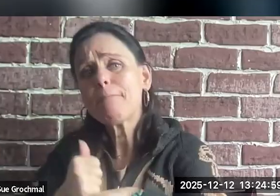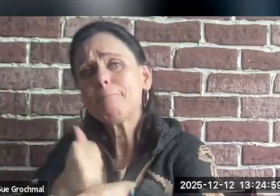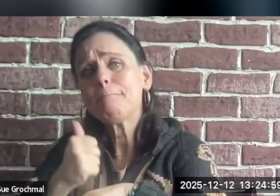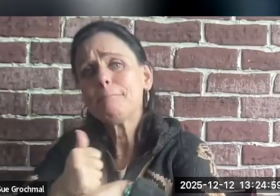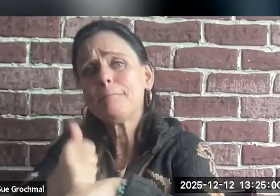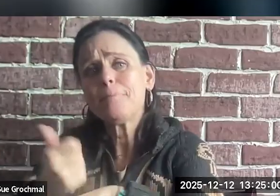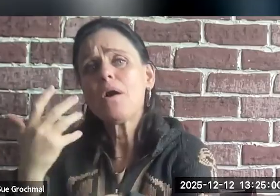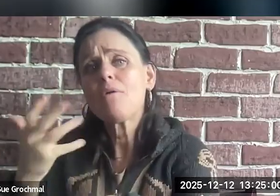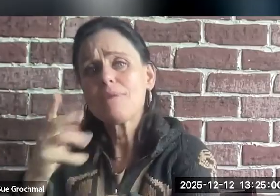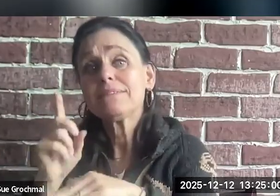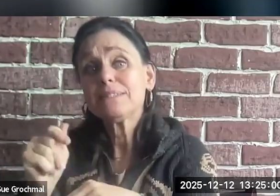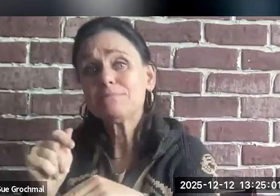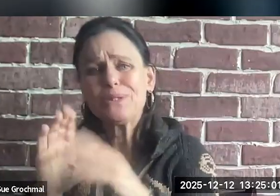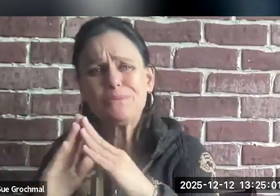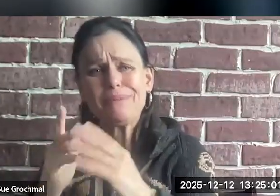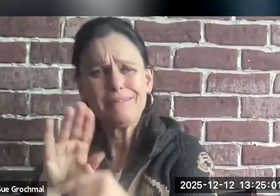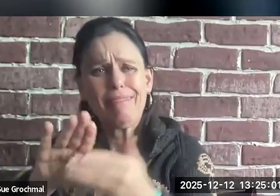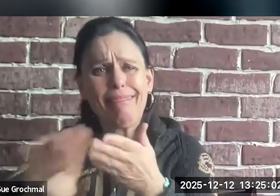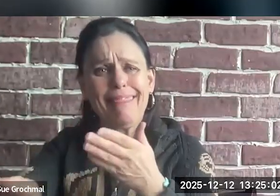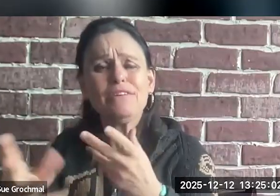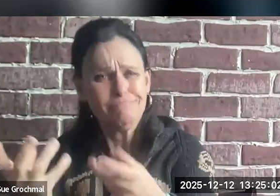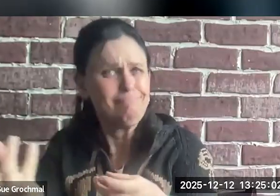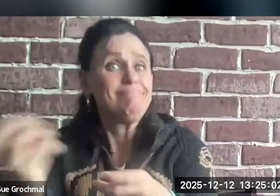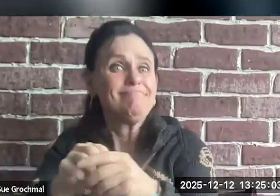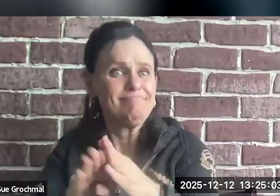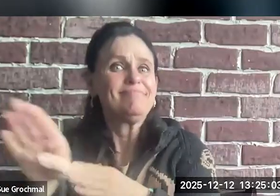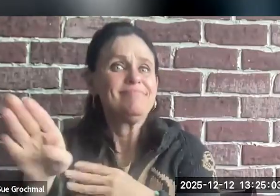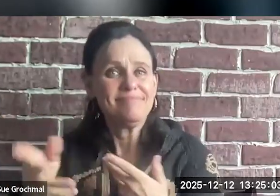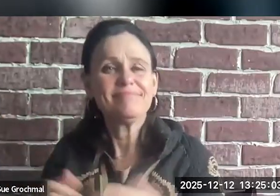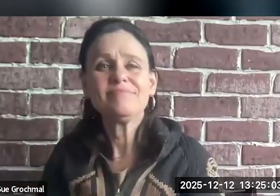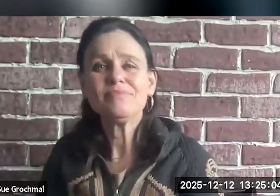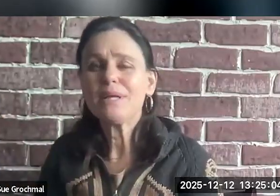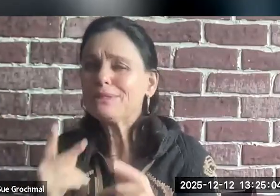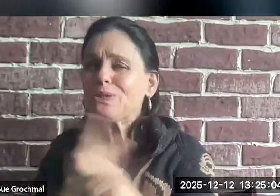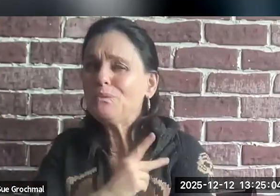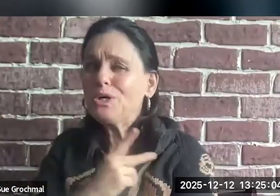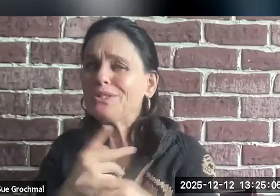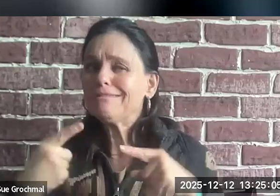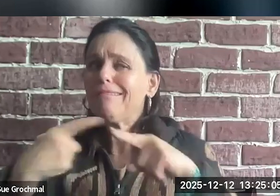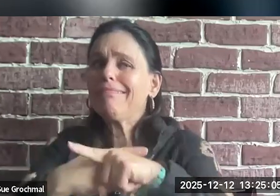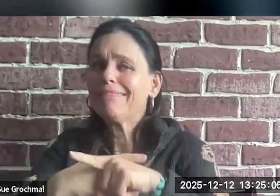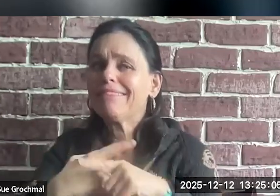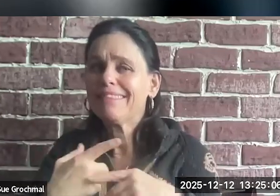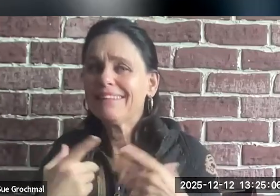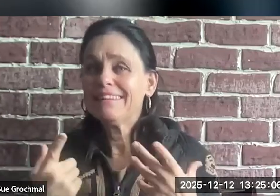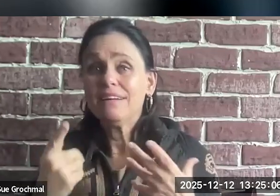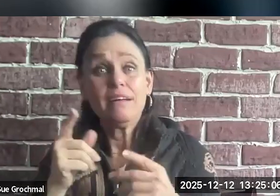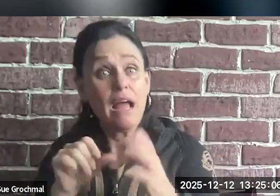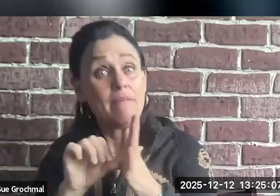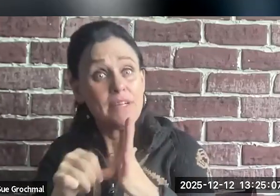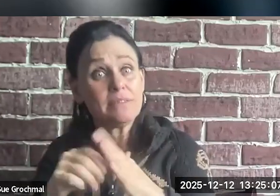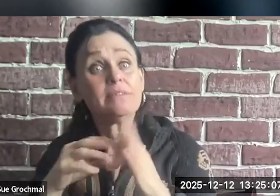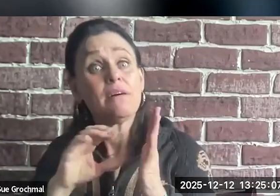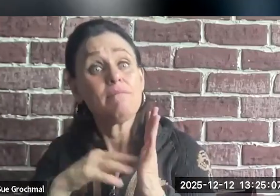being done in disability communities, and this perpetuates this idea of eco-ableism. So it's important to emphasize the vulnerability of persons